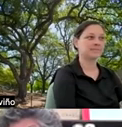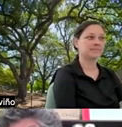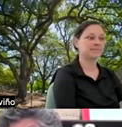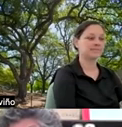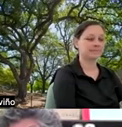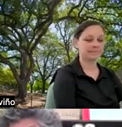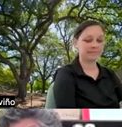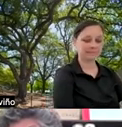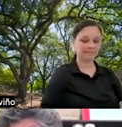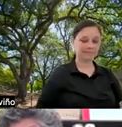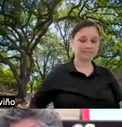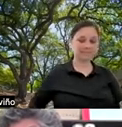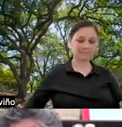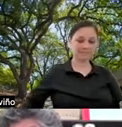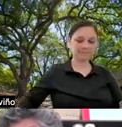that person will get